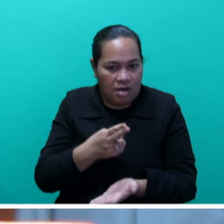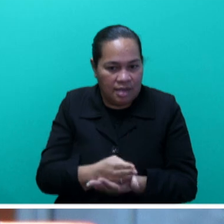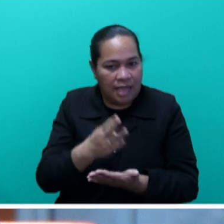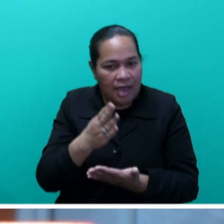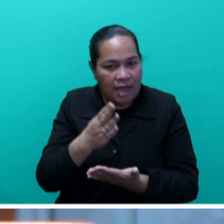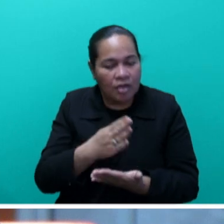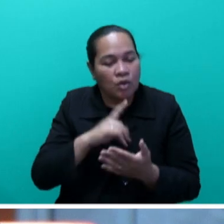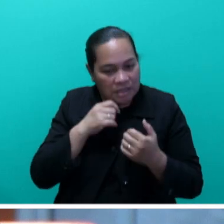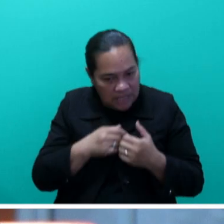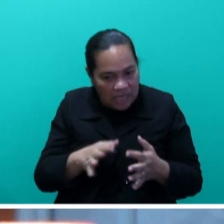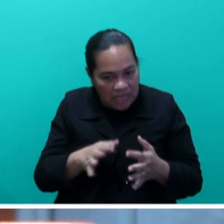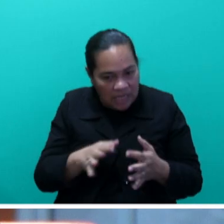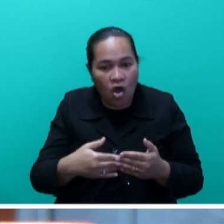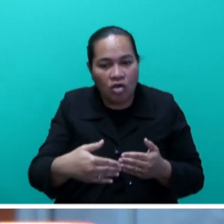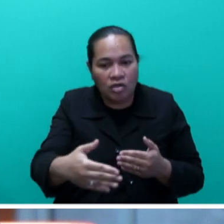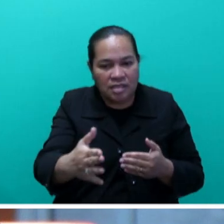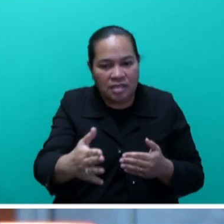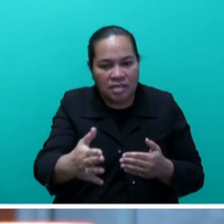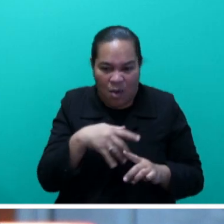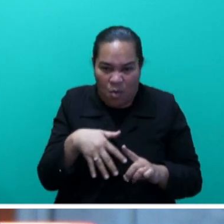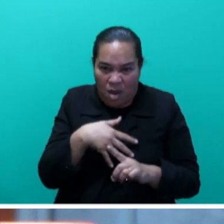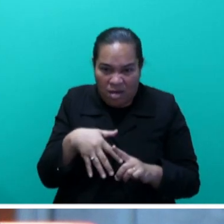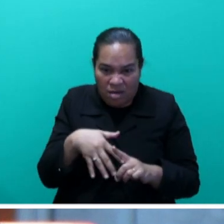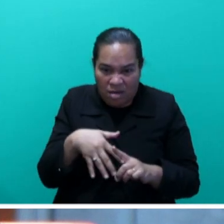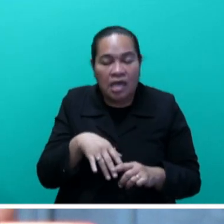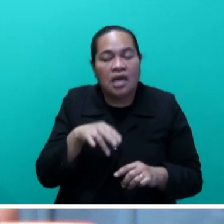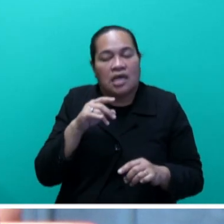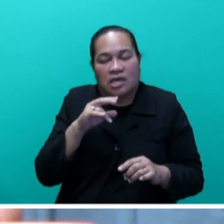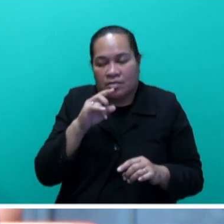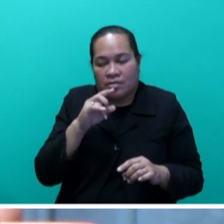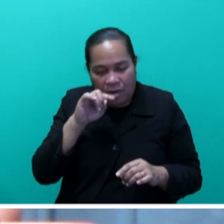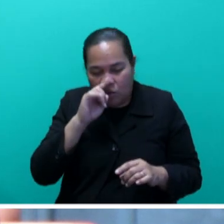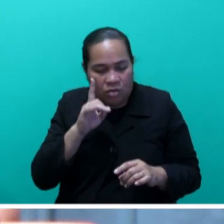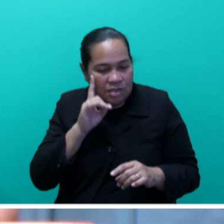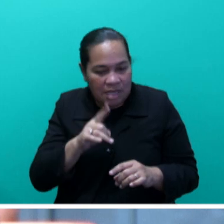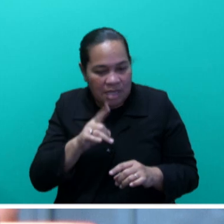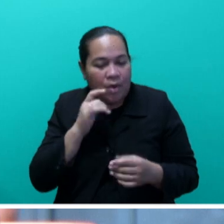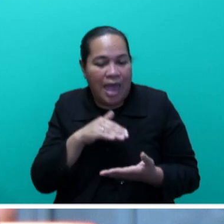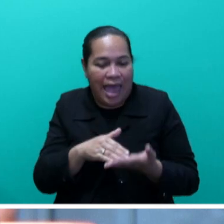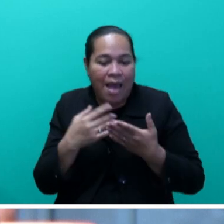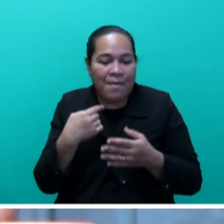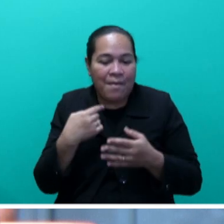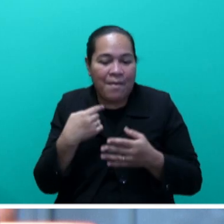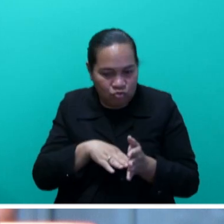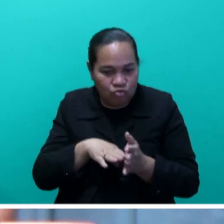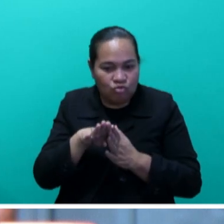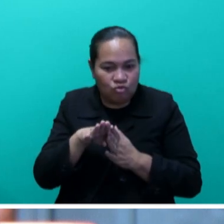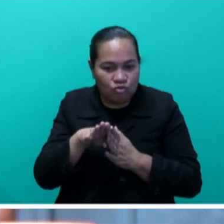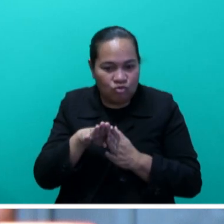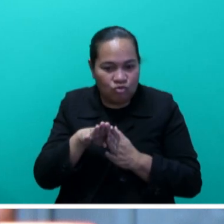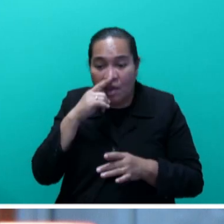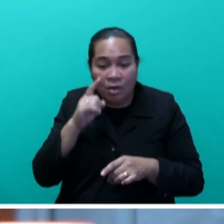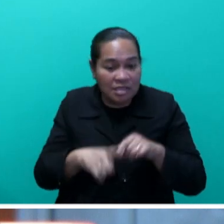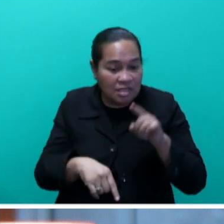begins the long-term and often unseen work that must be done to help progress us as a people, as of different communities